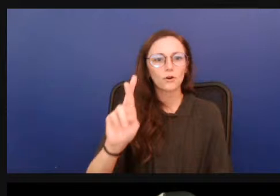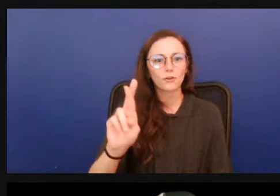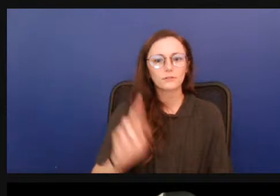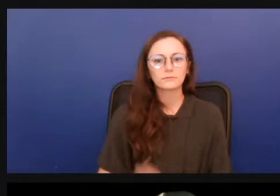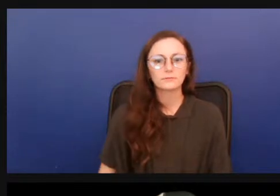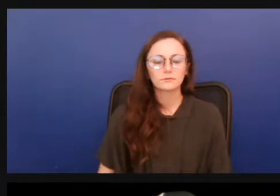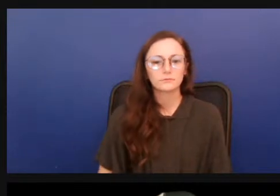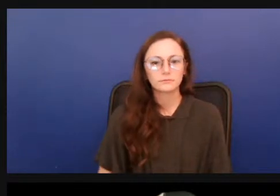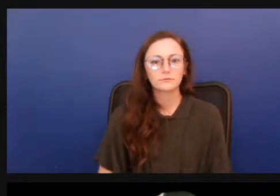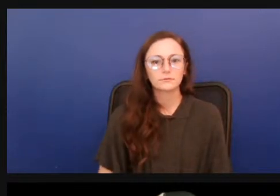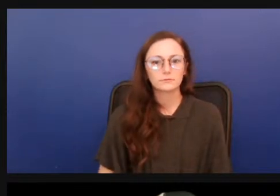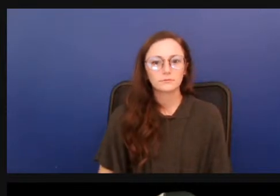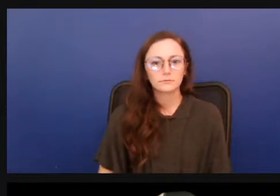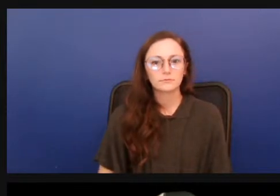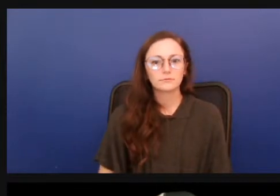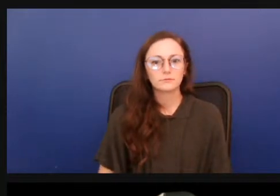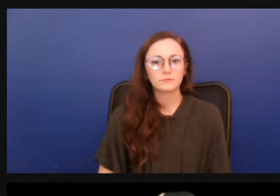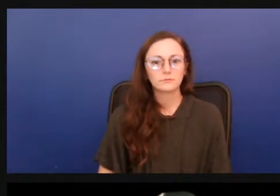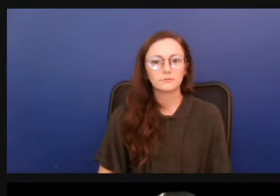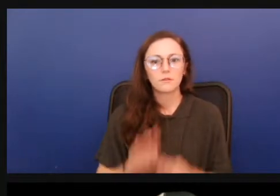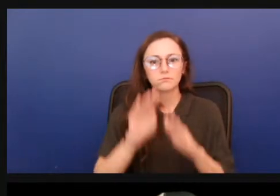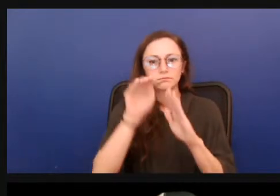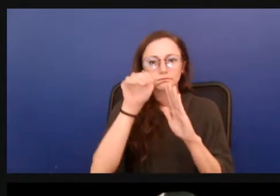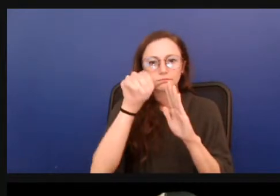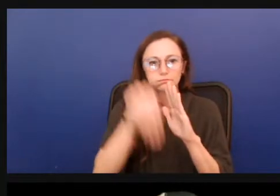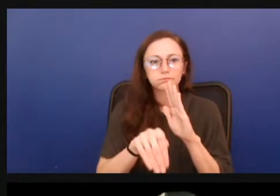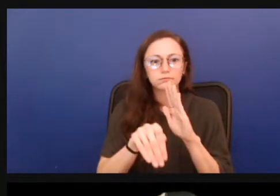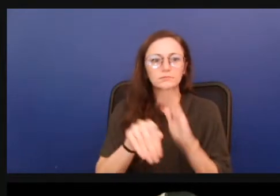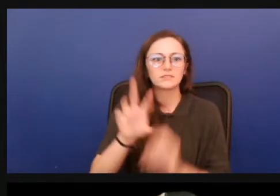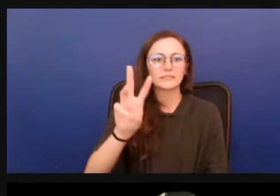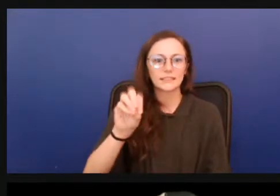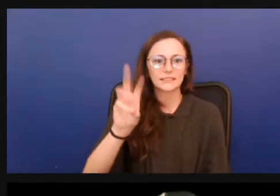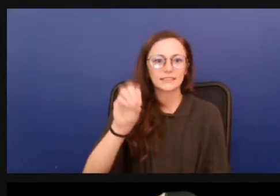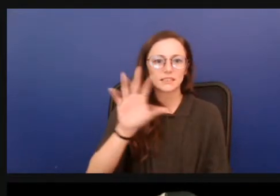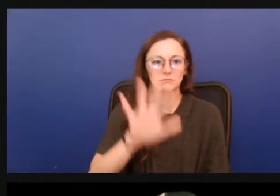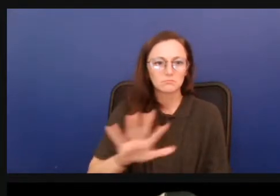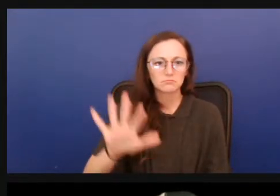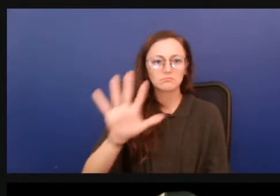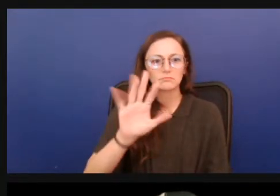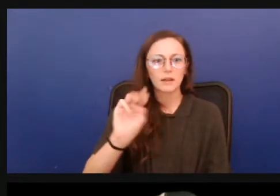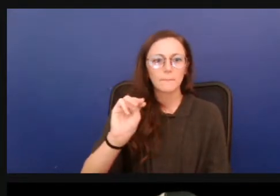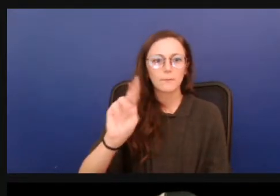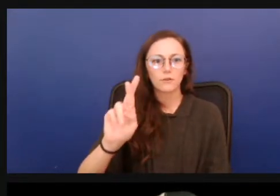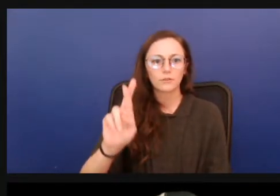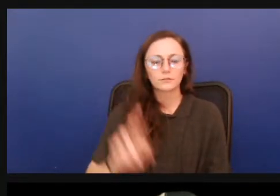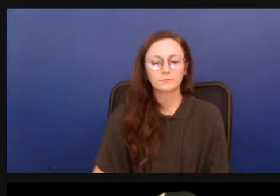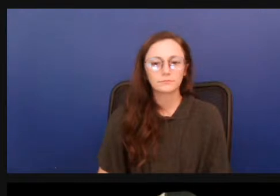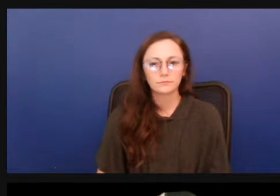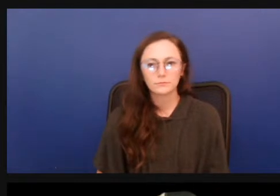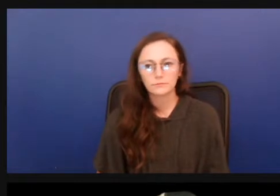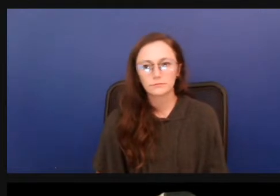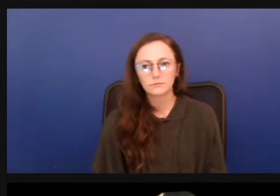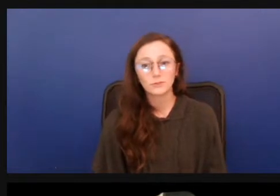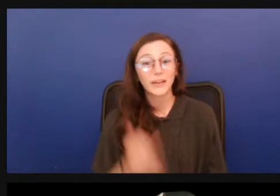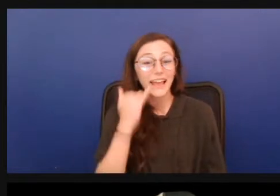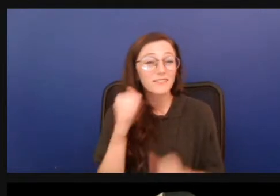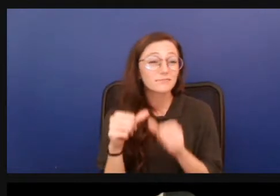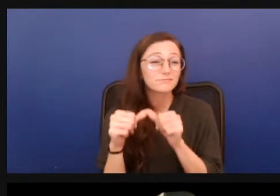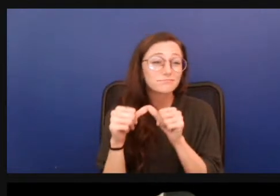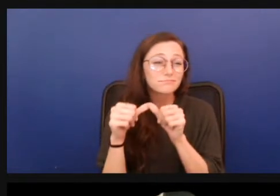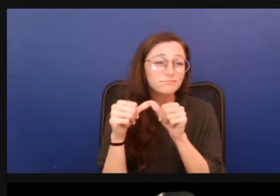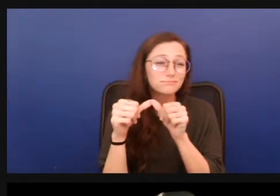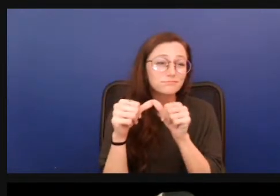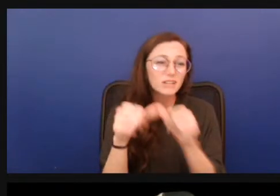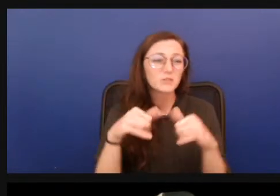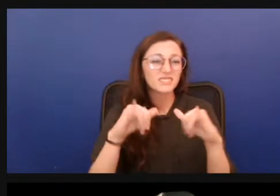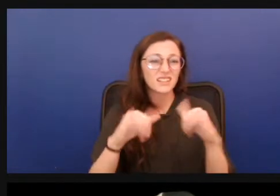microradians of deflation here. So even if this thing had kept inflating, it would have a long way to go to reach the same